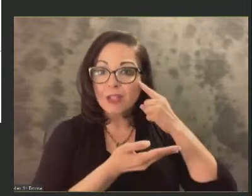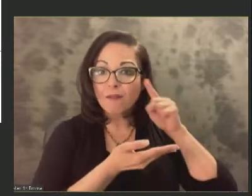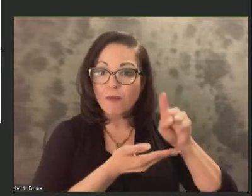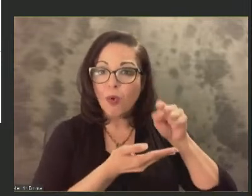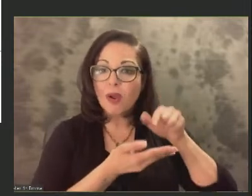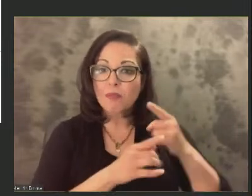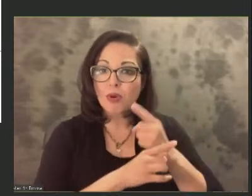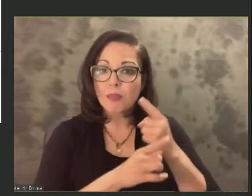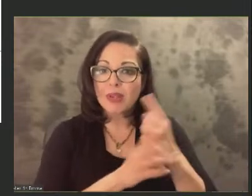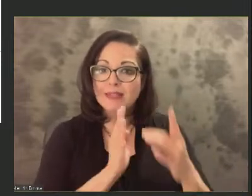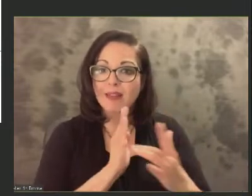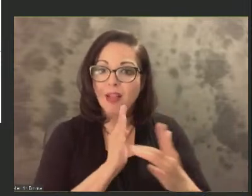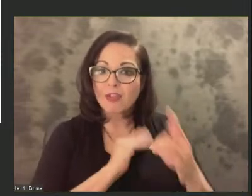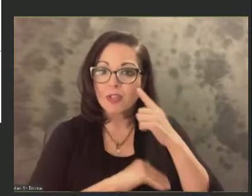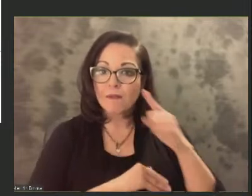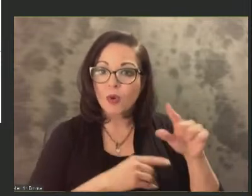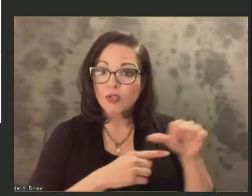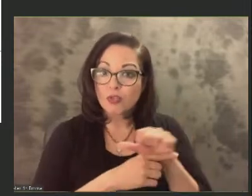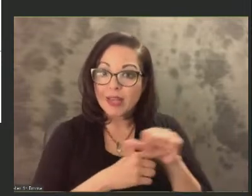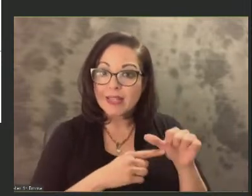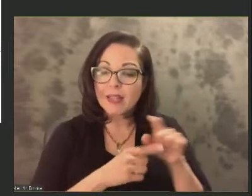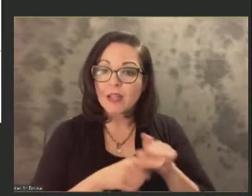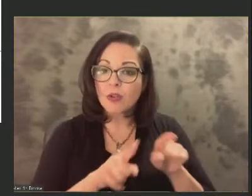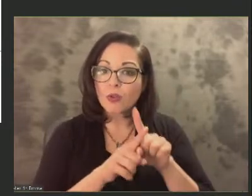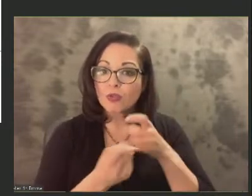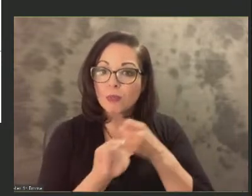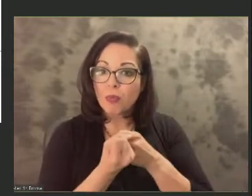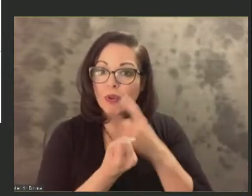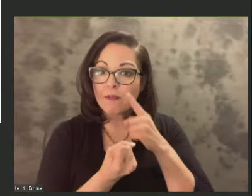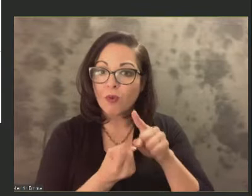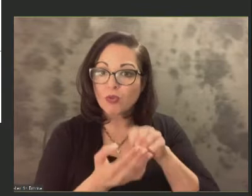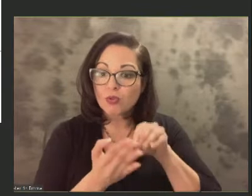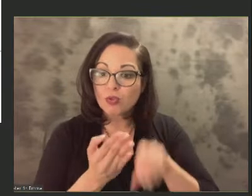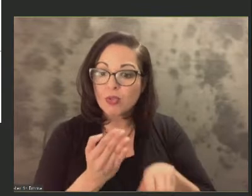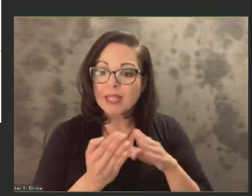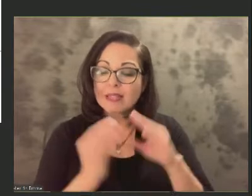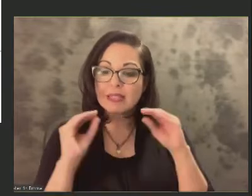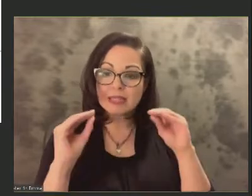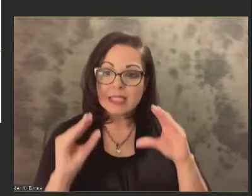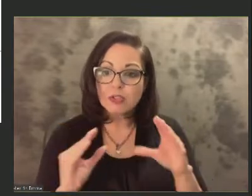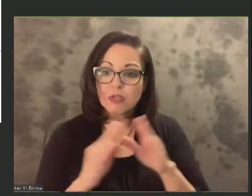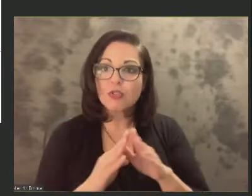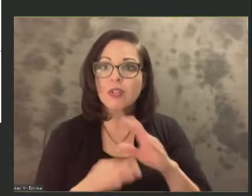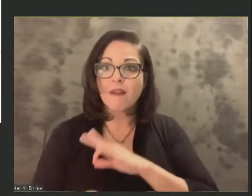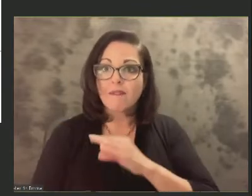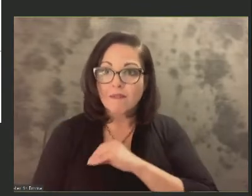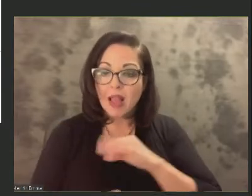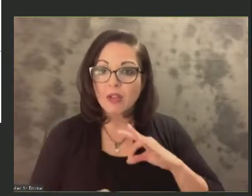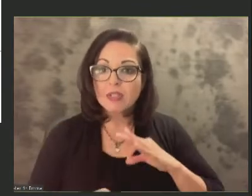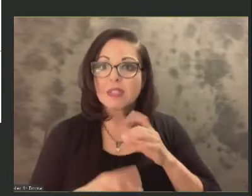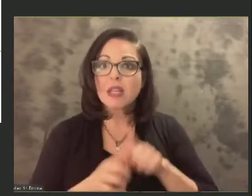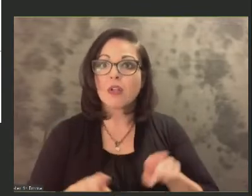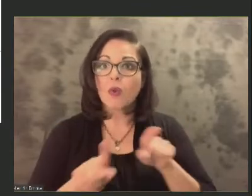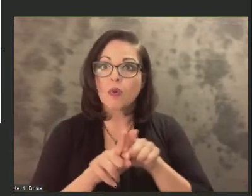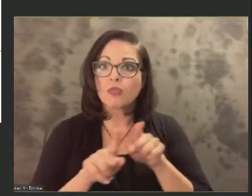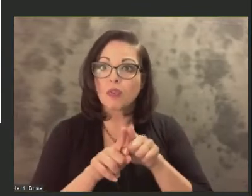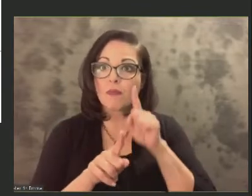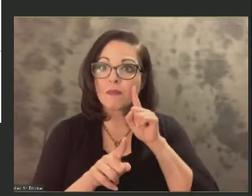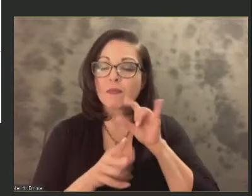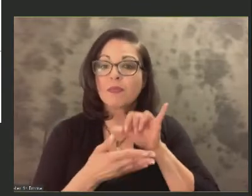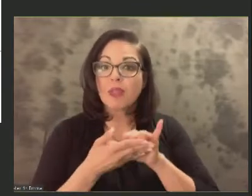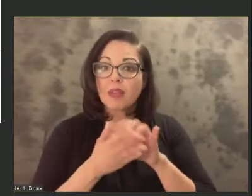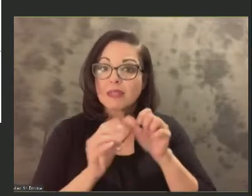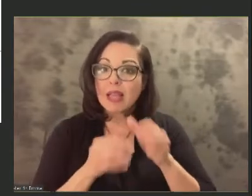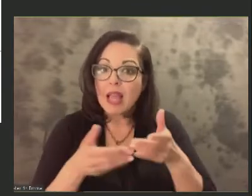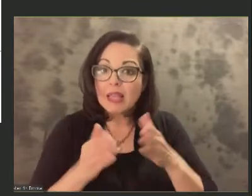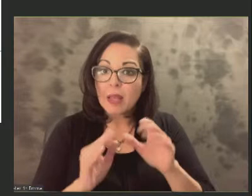appropriate technology, training, supports to students, teachers, faculty, to enable the continuation of